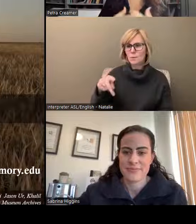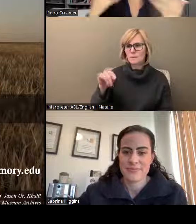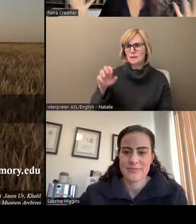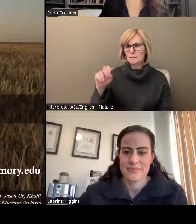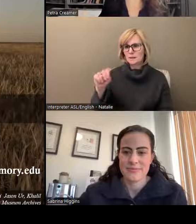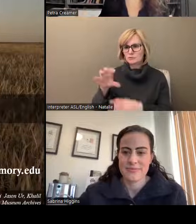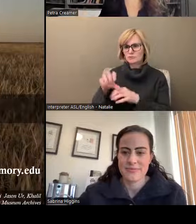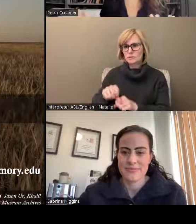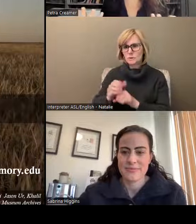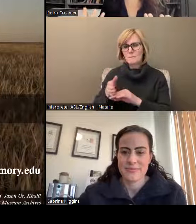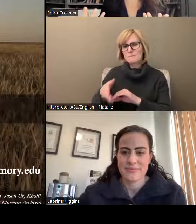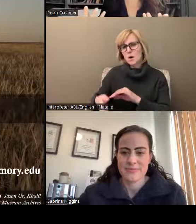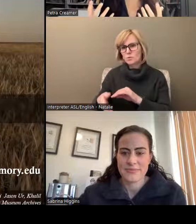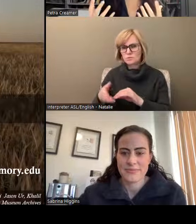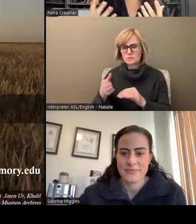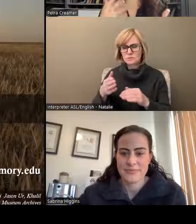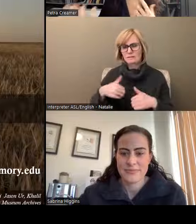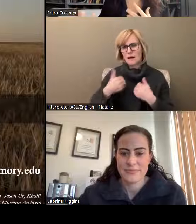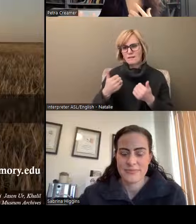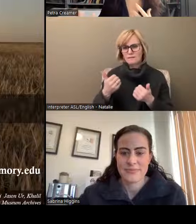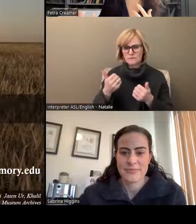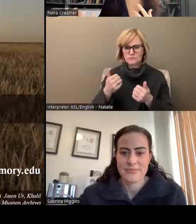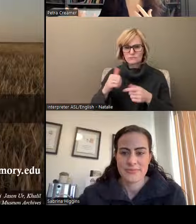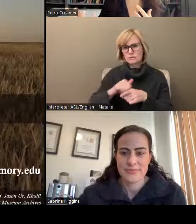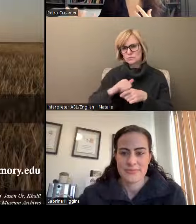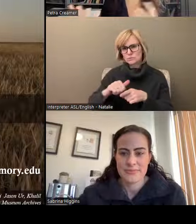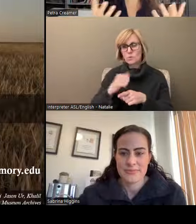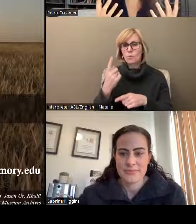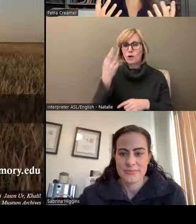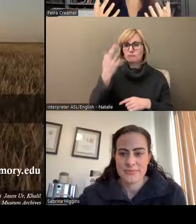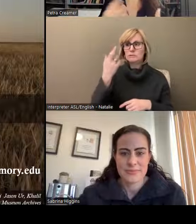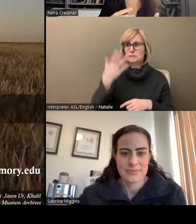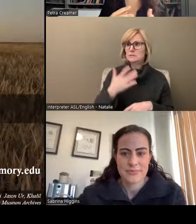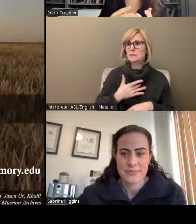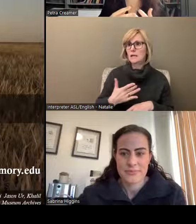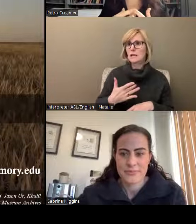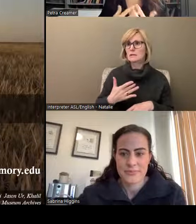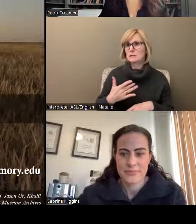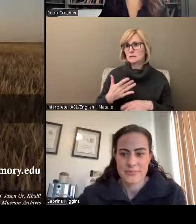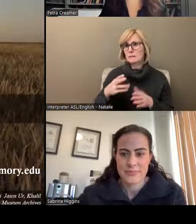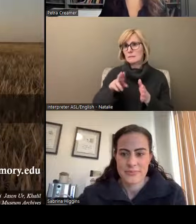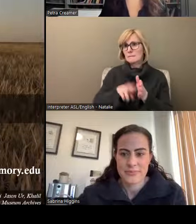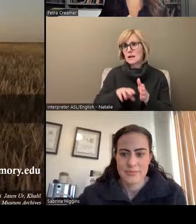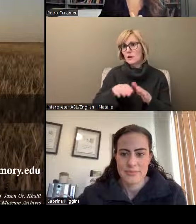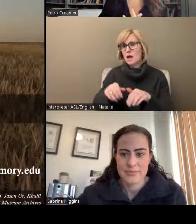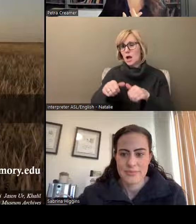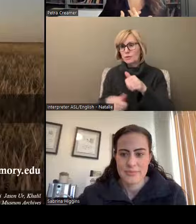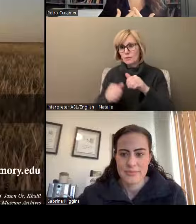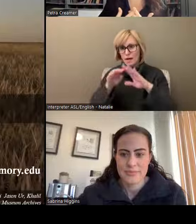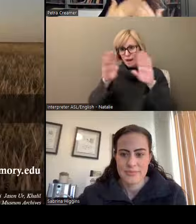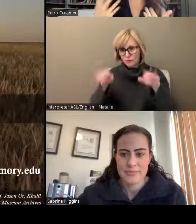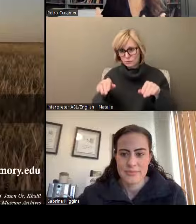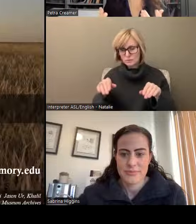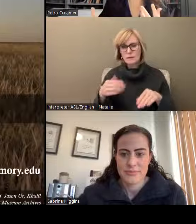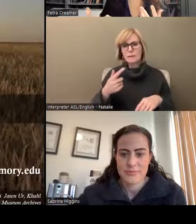like post-mortem rituals. They really, one of the reasons that they tended to bury their dead under house floors is because